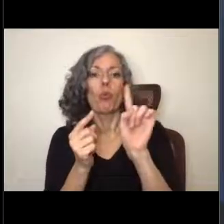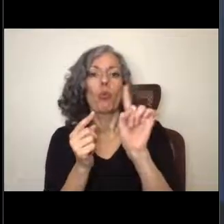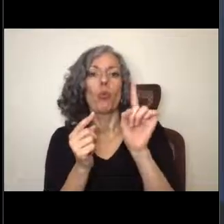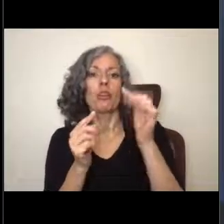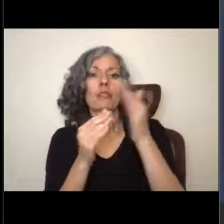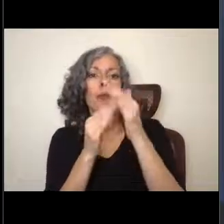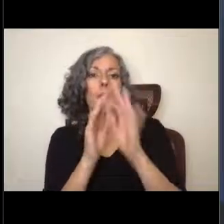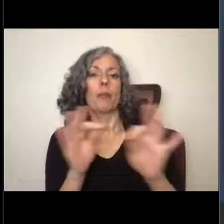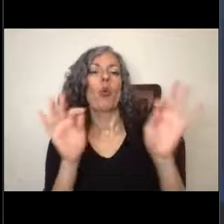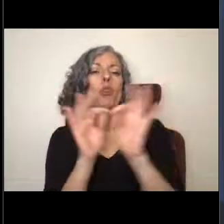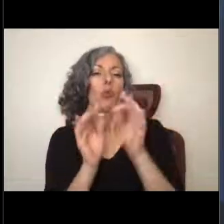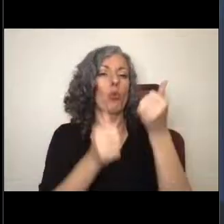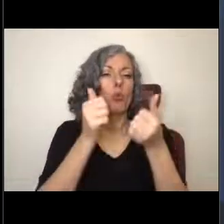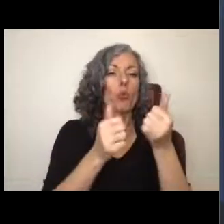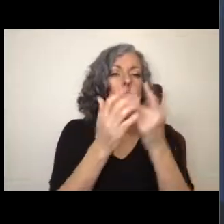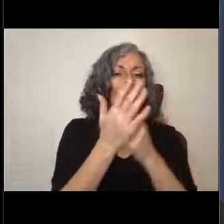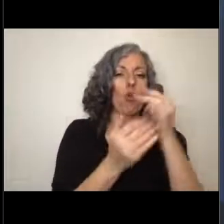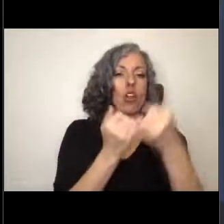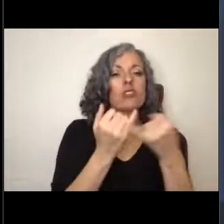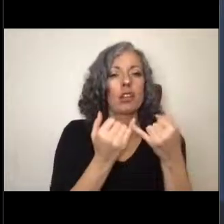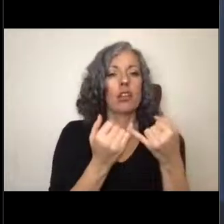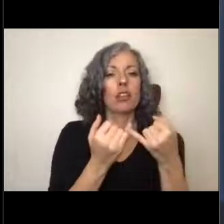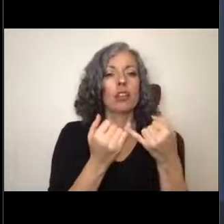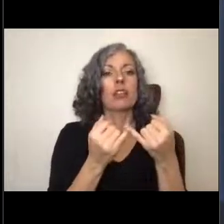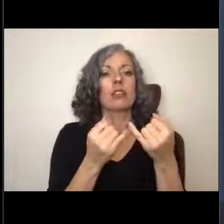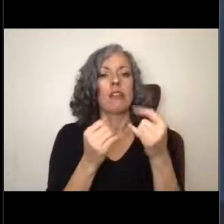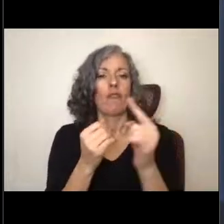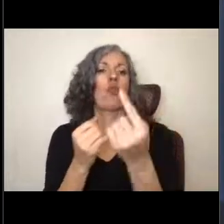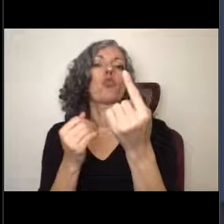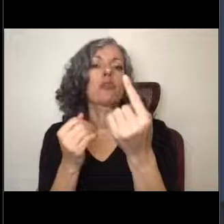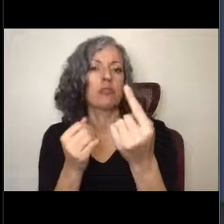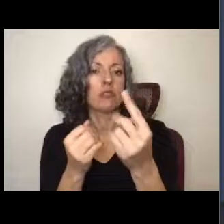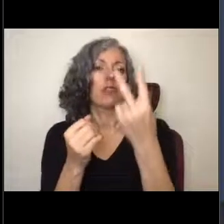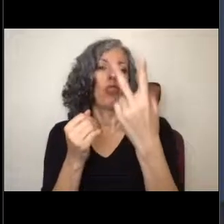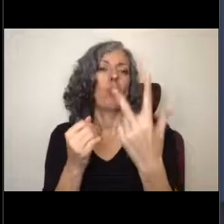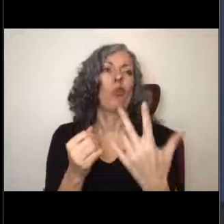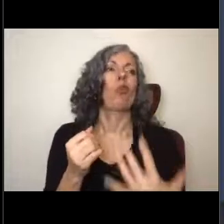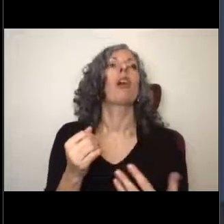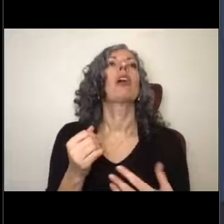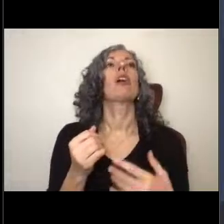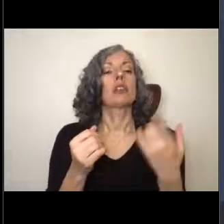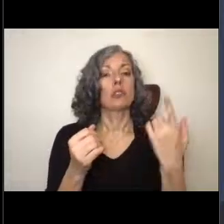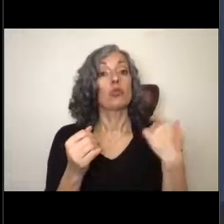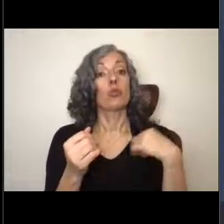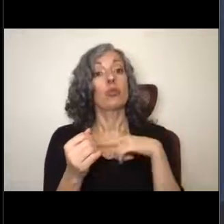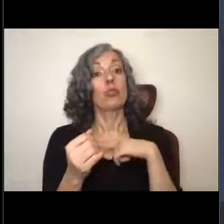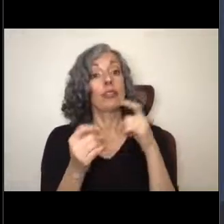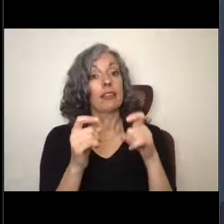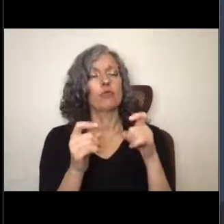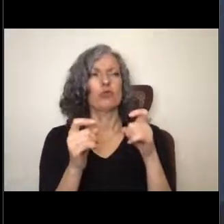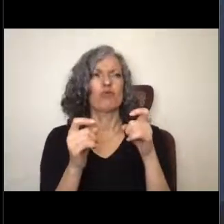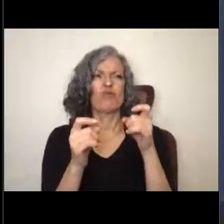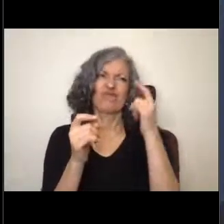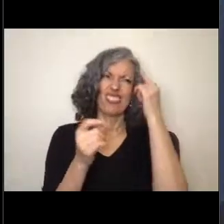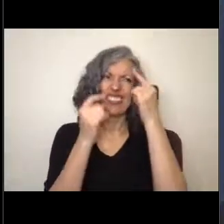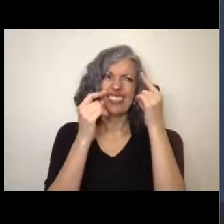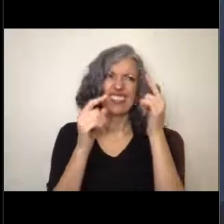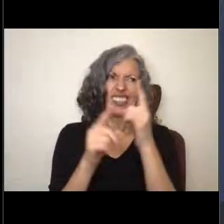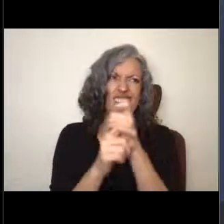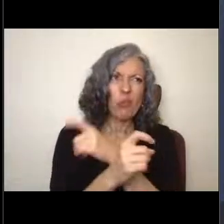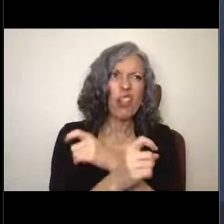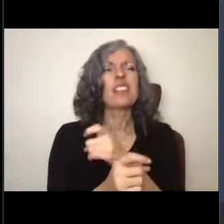for a very long time. It's just bringing in a new element of complexity in terms of how you prioritize those and the work it'll take to